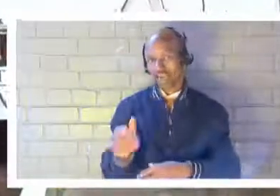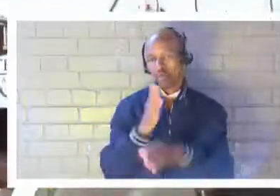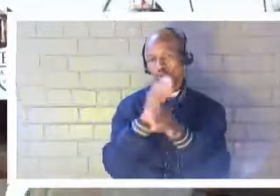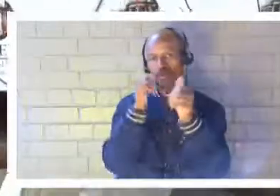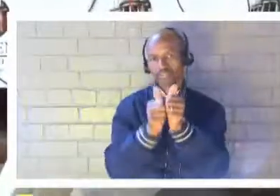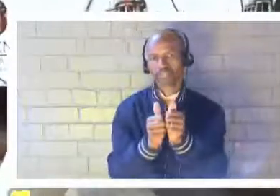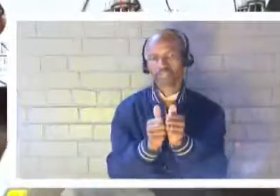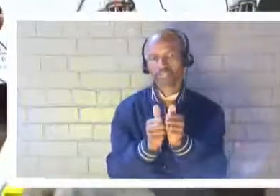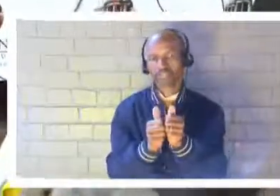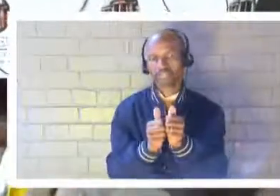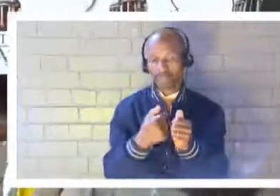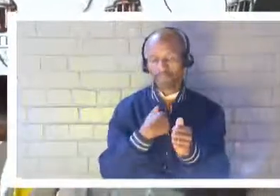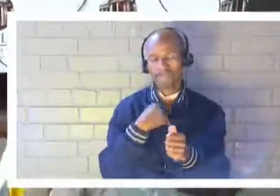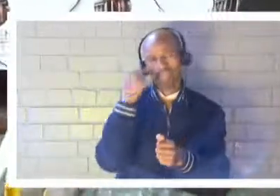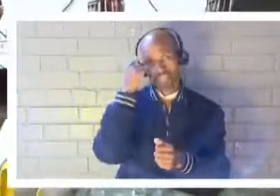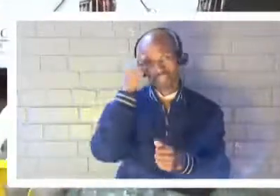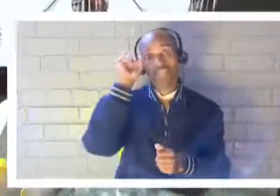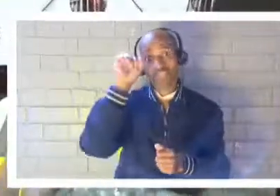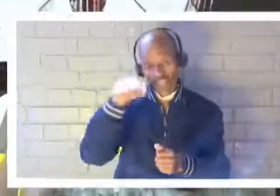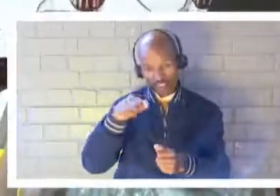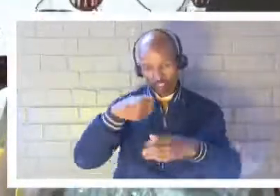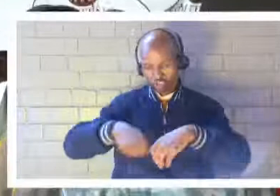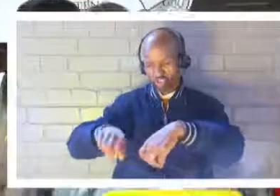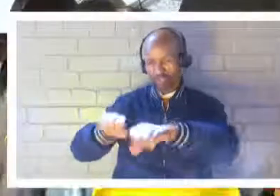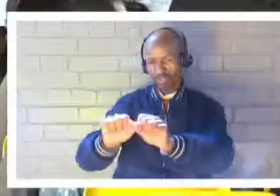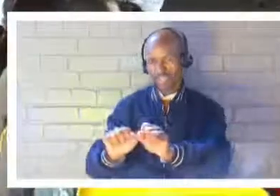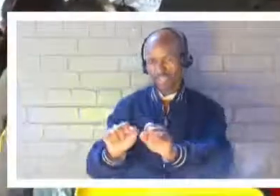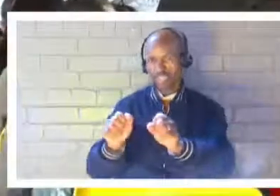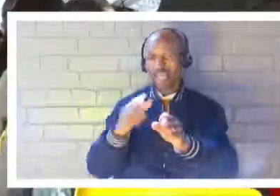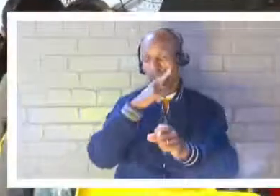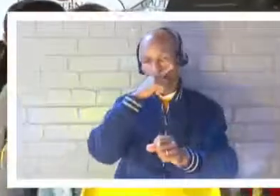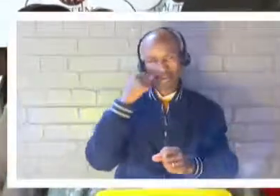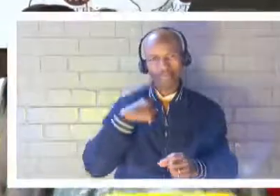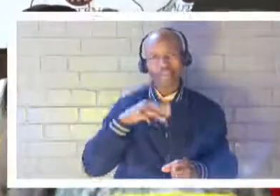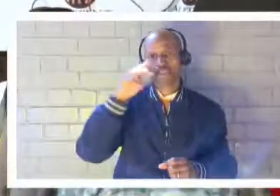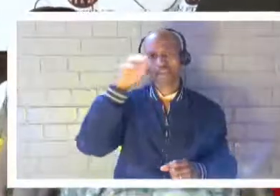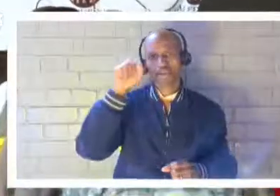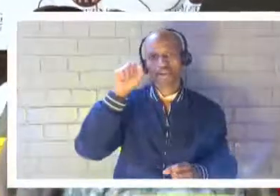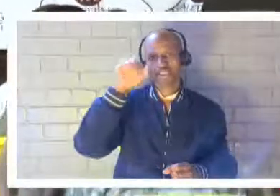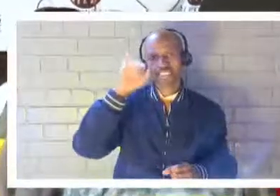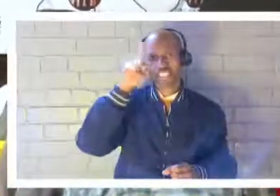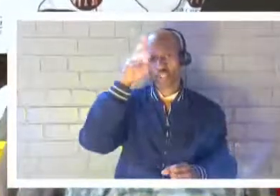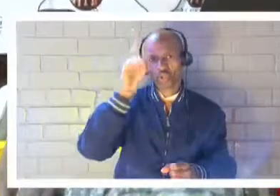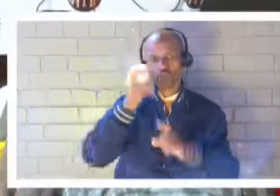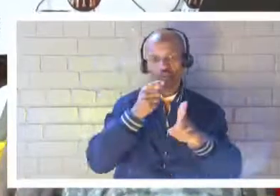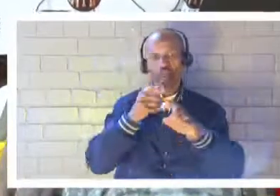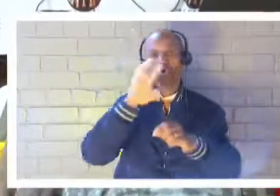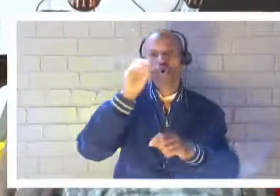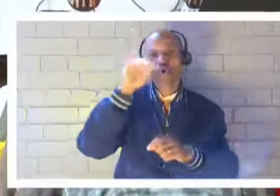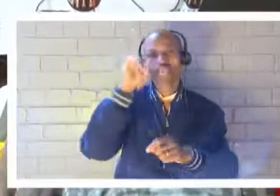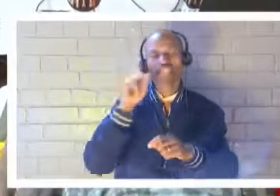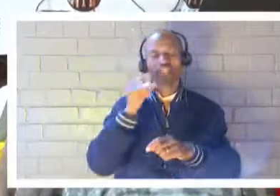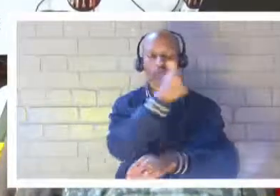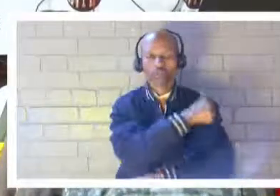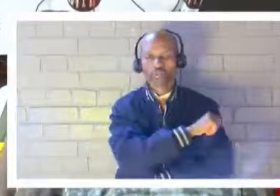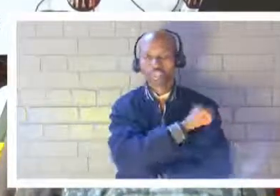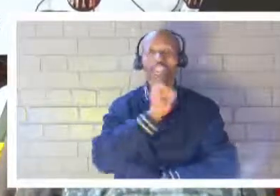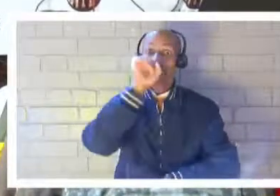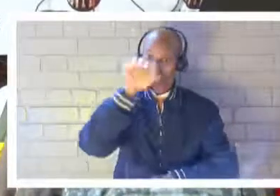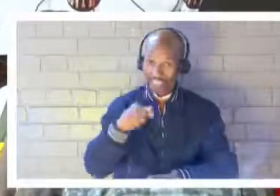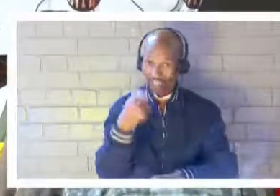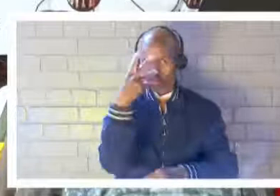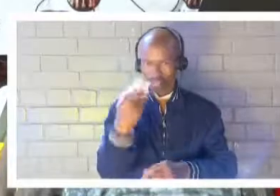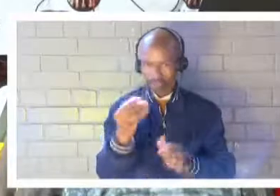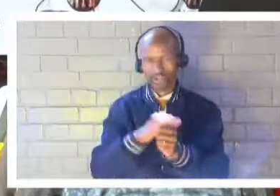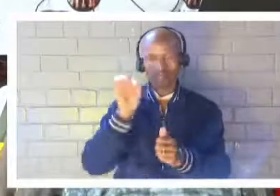colleagues. I think, yes, Chairperson, we've got my name is Masilu Malaji from Odi Hospital. Yes, we have